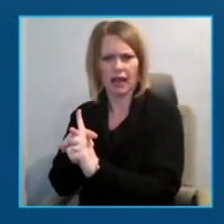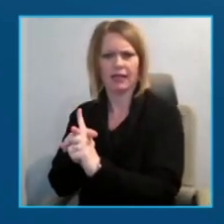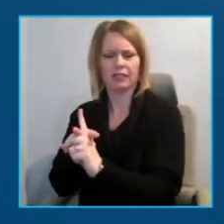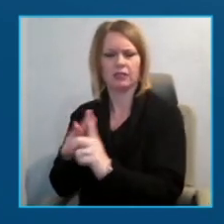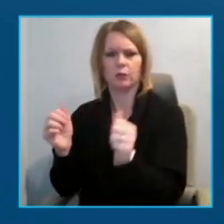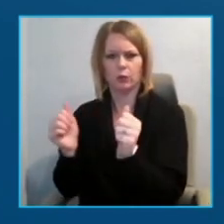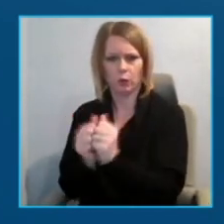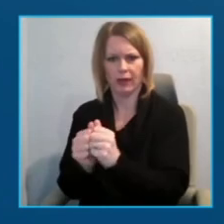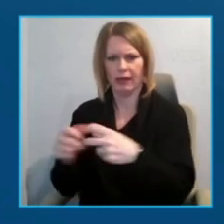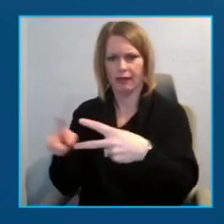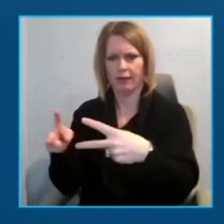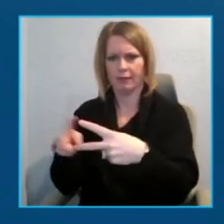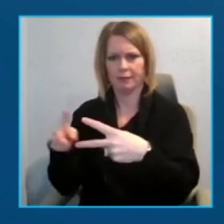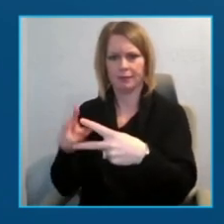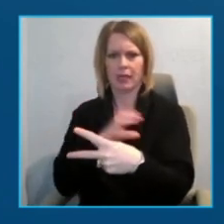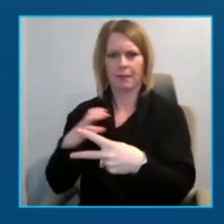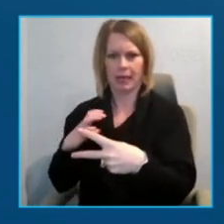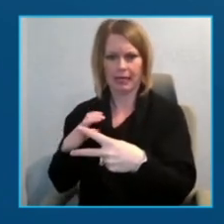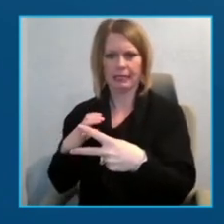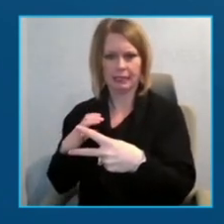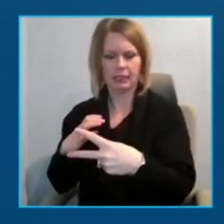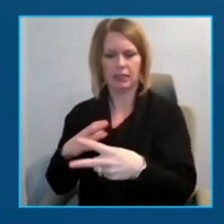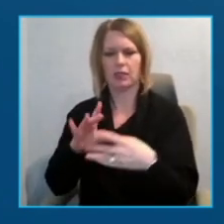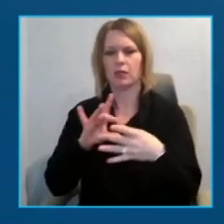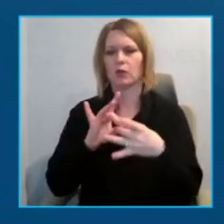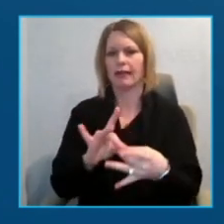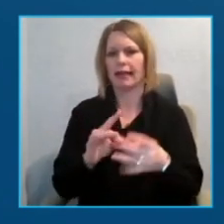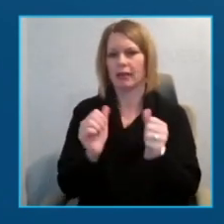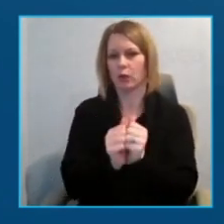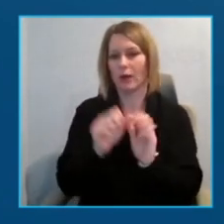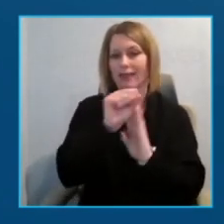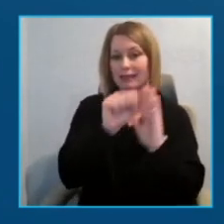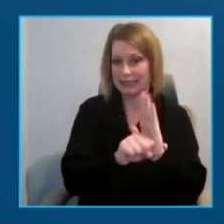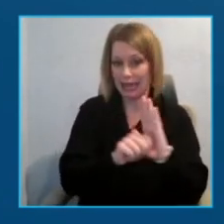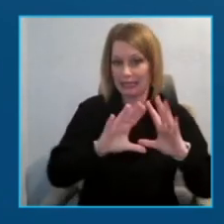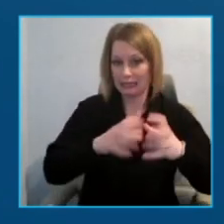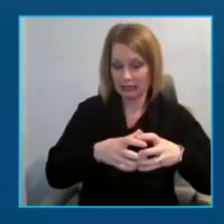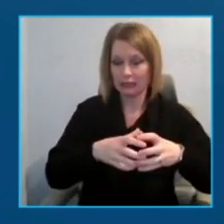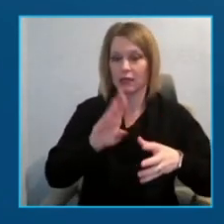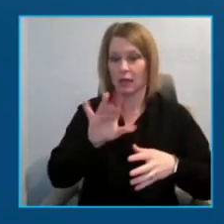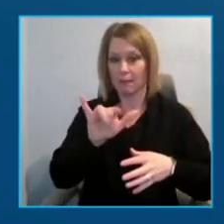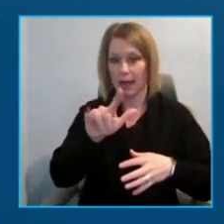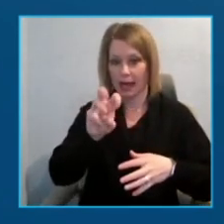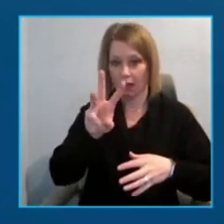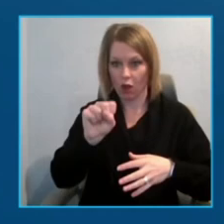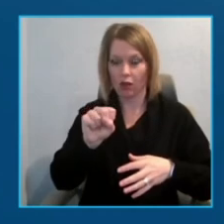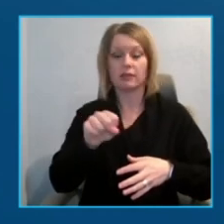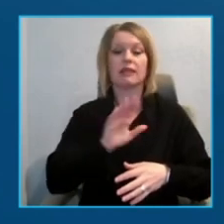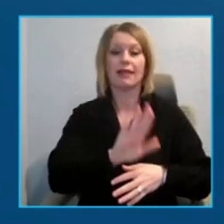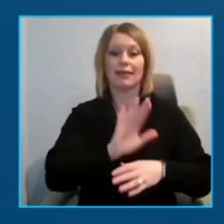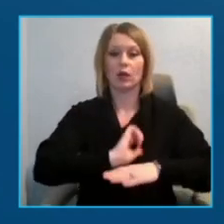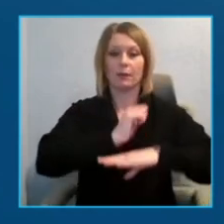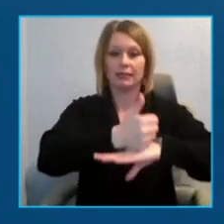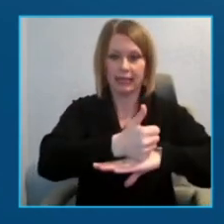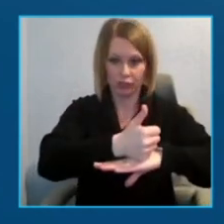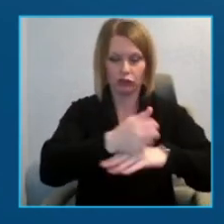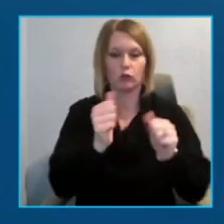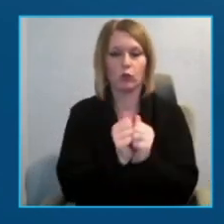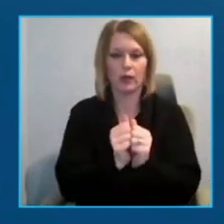Committee concerning the state party's bylaws and the implementation of the state party's delegate selection